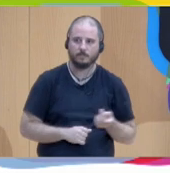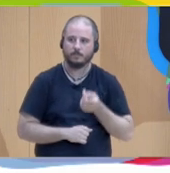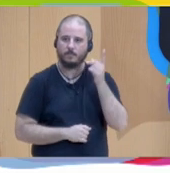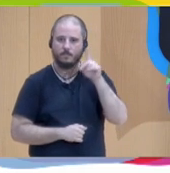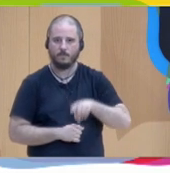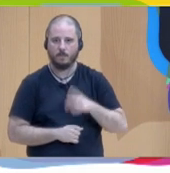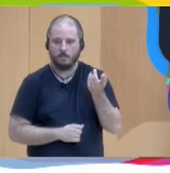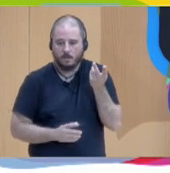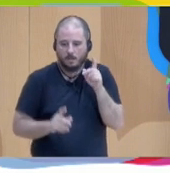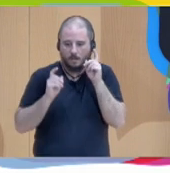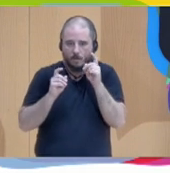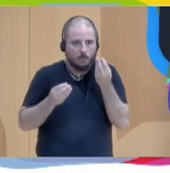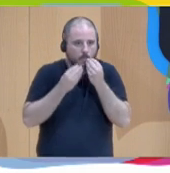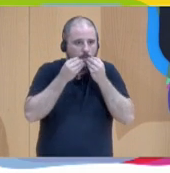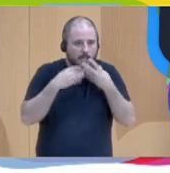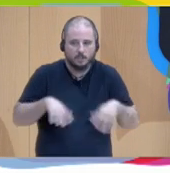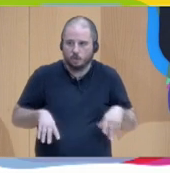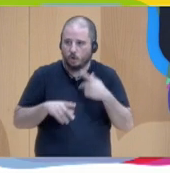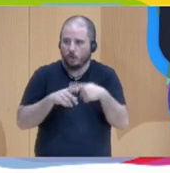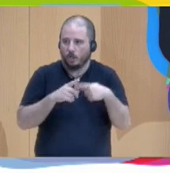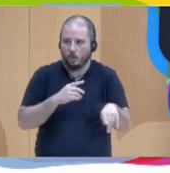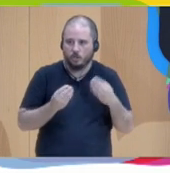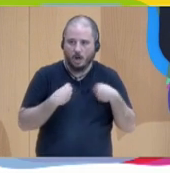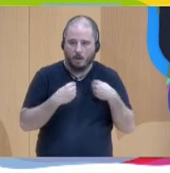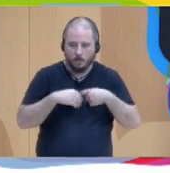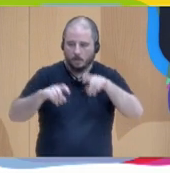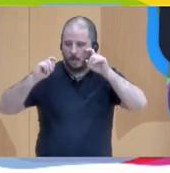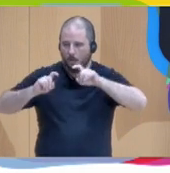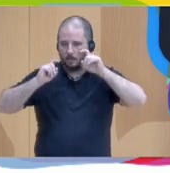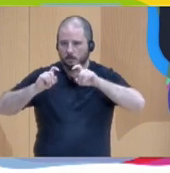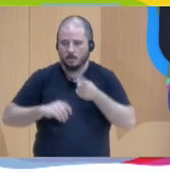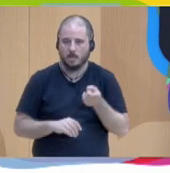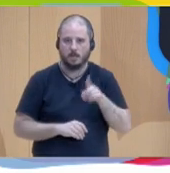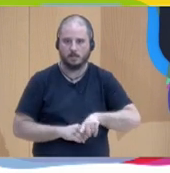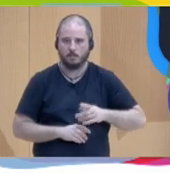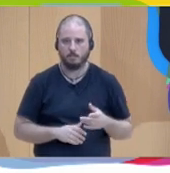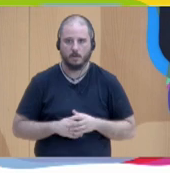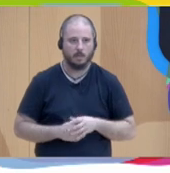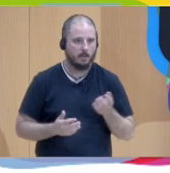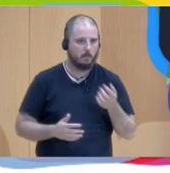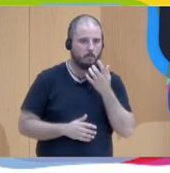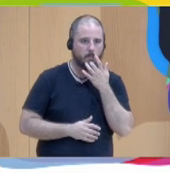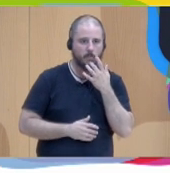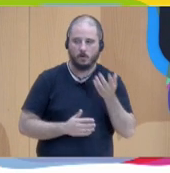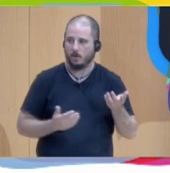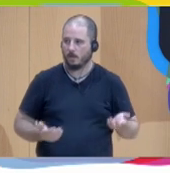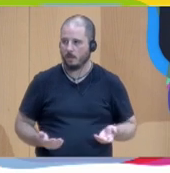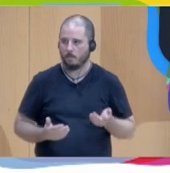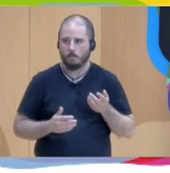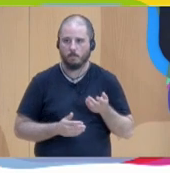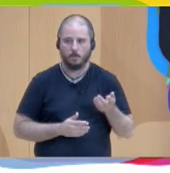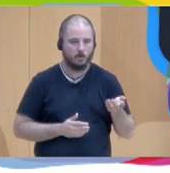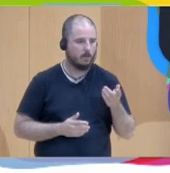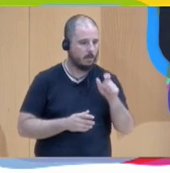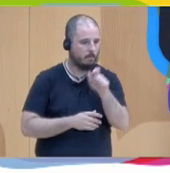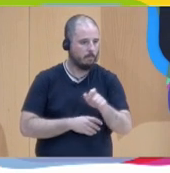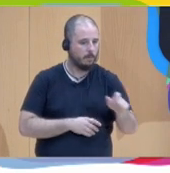which are so familiar for me itself, that what is indeed happening with those people's everyday lives. And then think